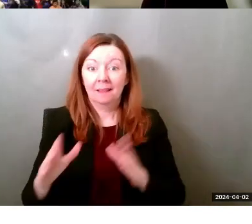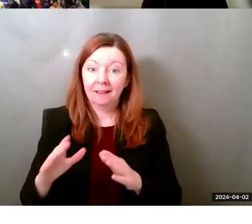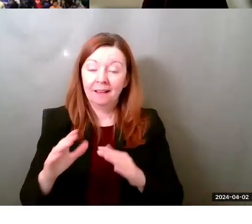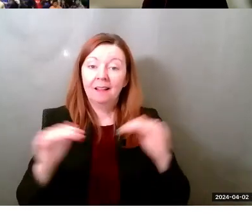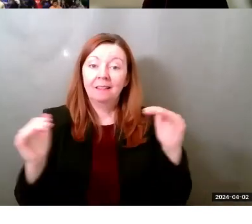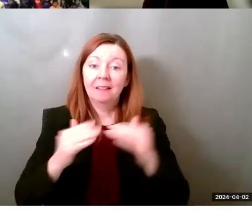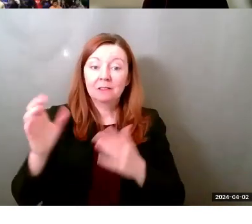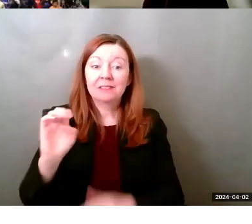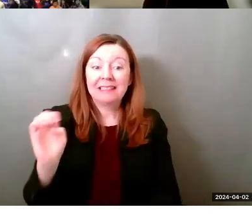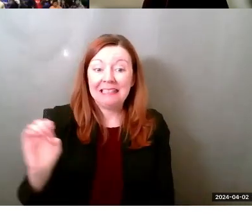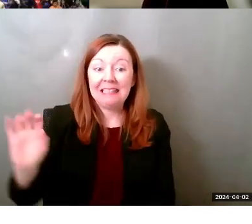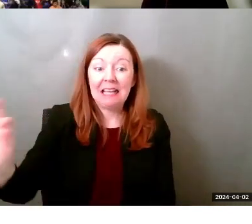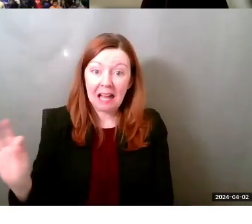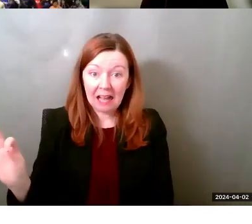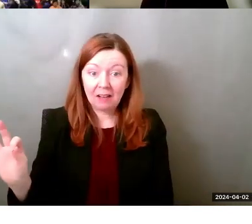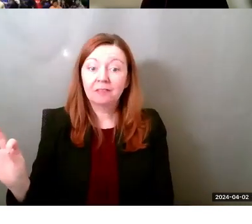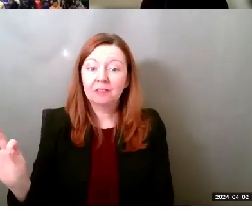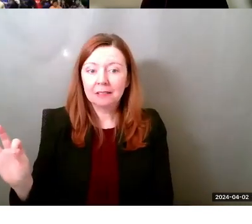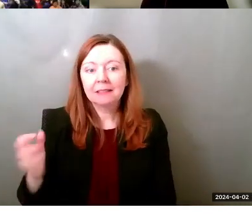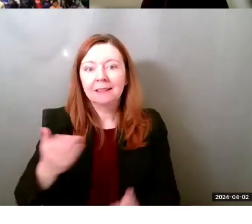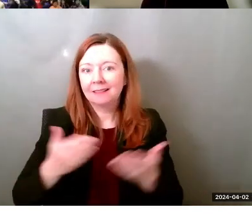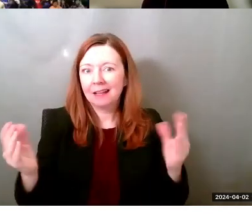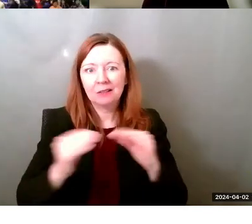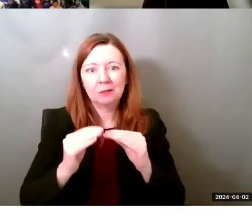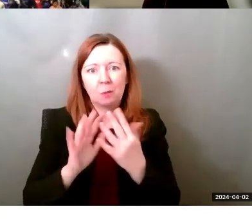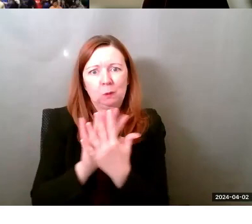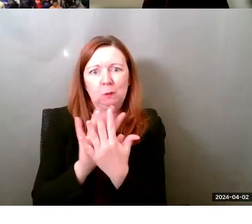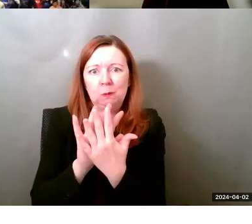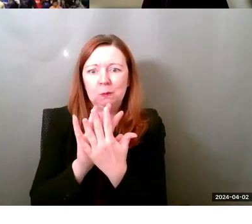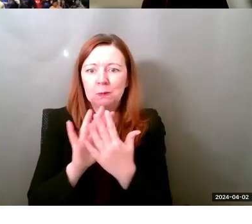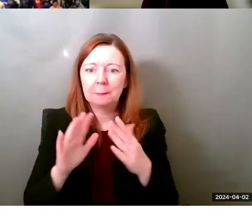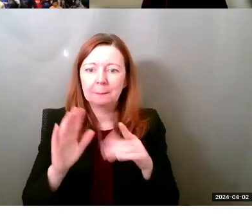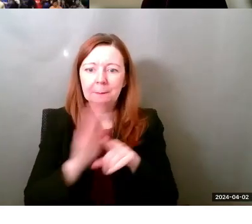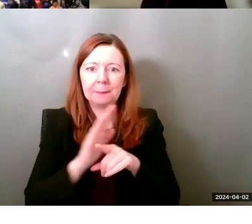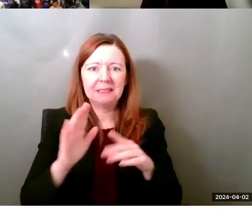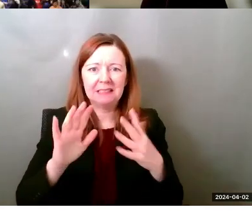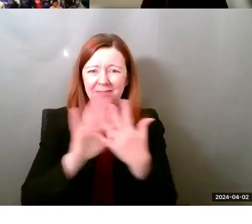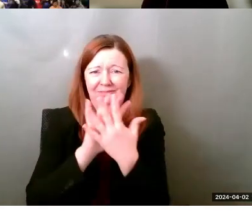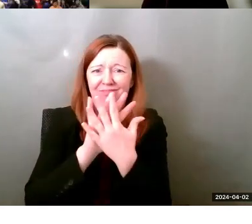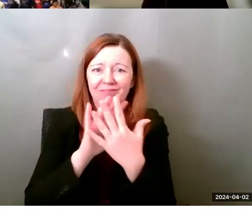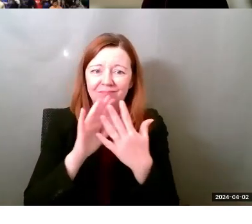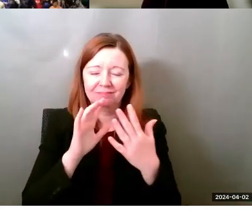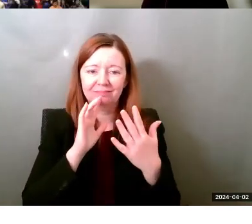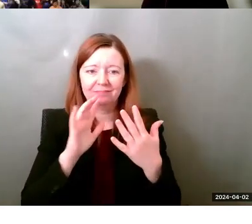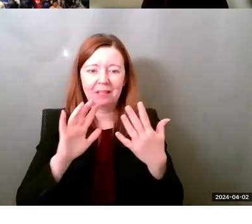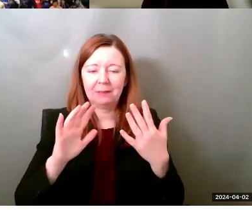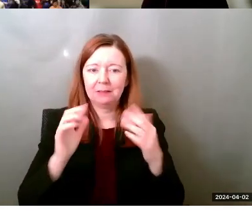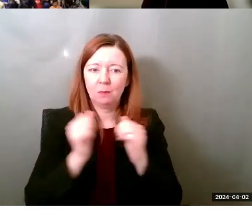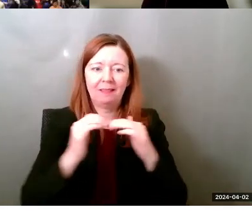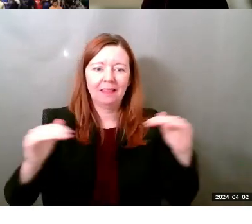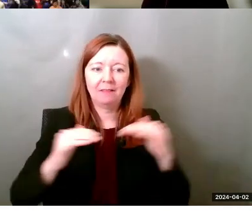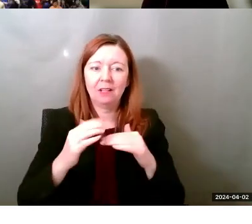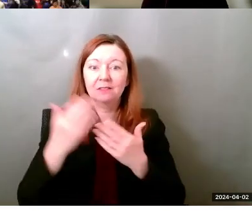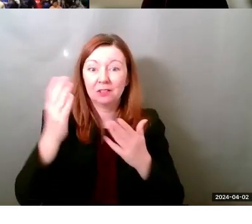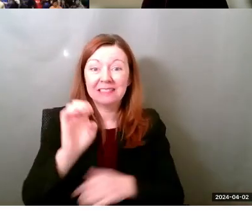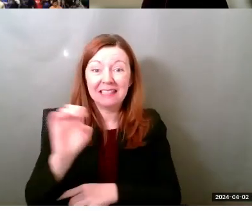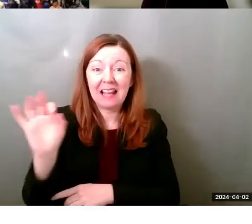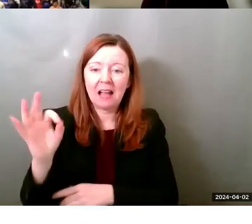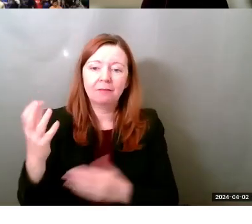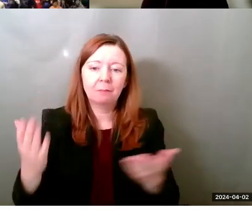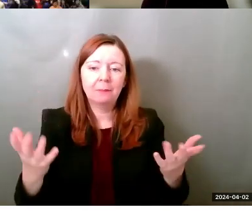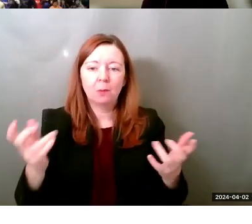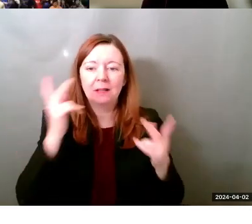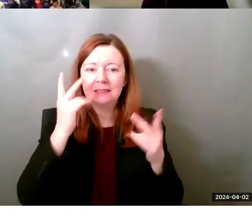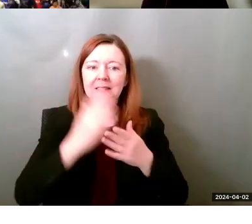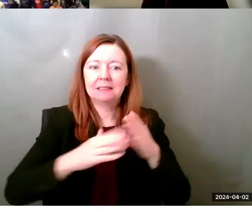of service E and F, things are much, much busier. It can be quite crowded. With level of service E or F, we might want to see